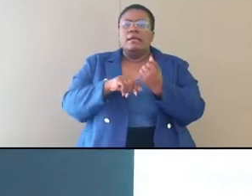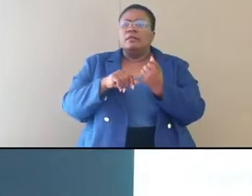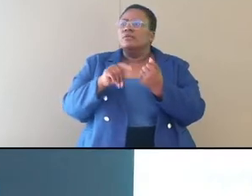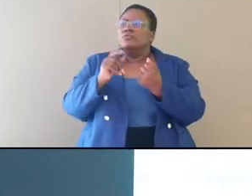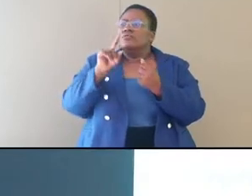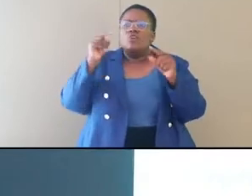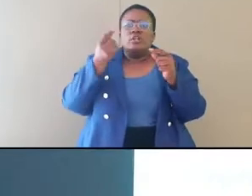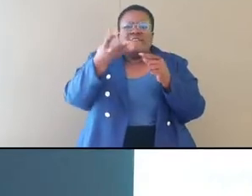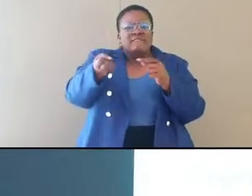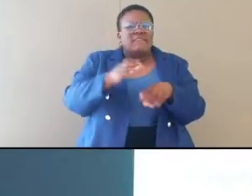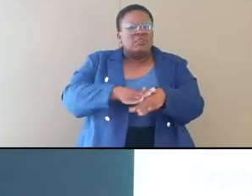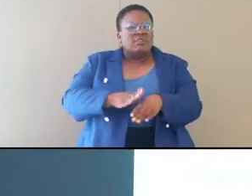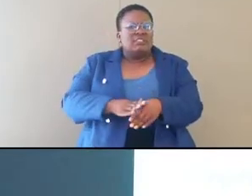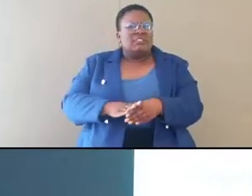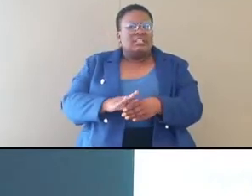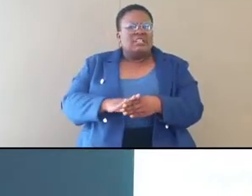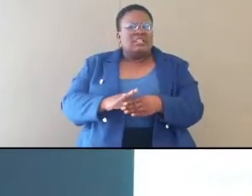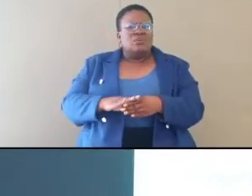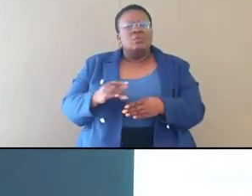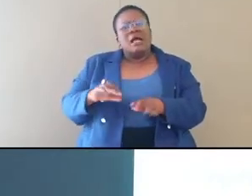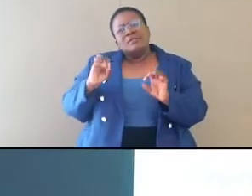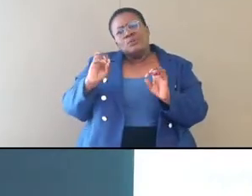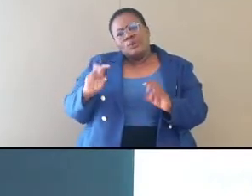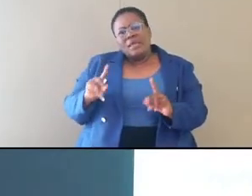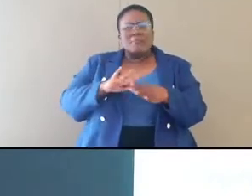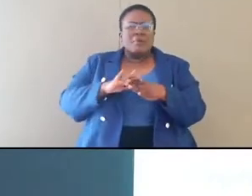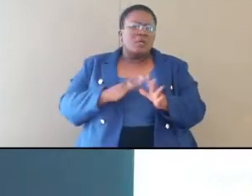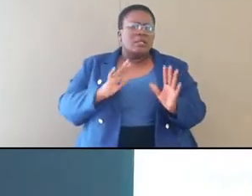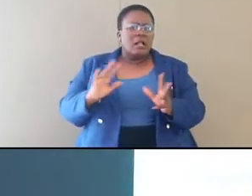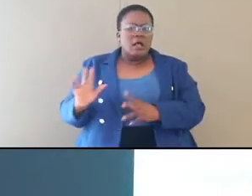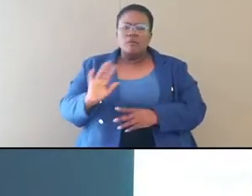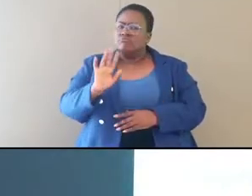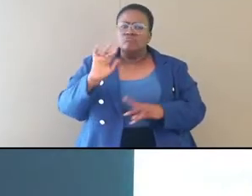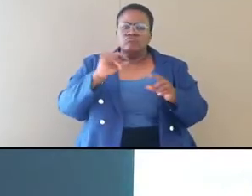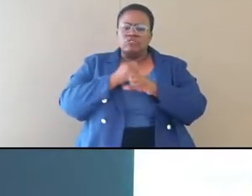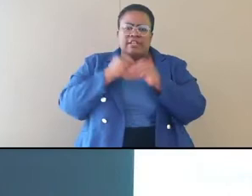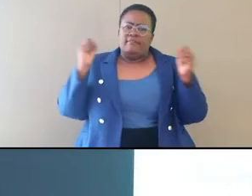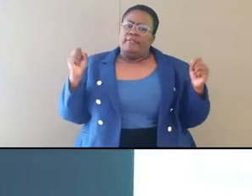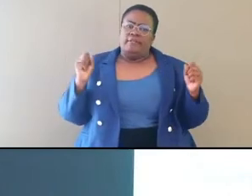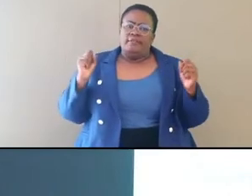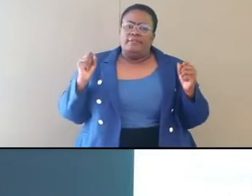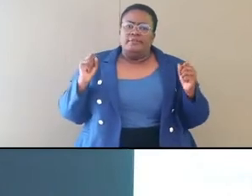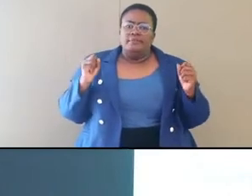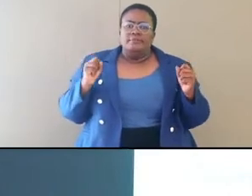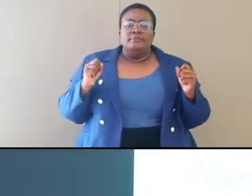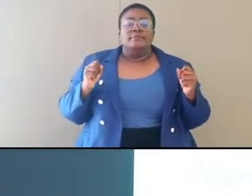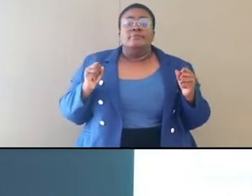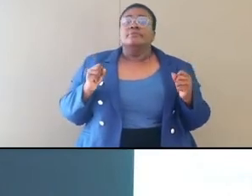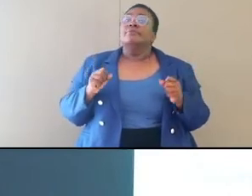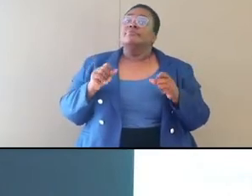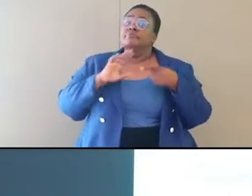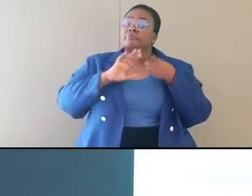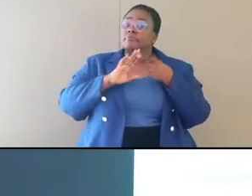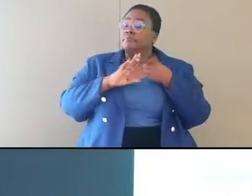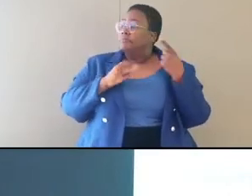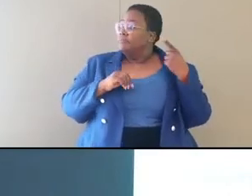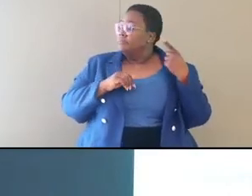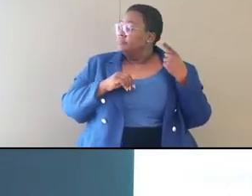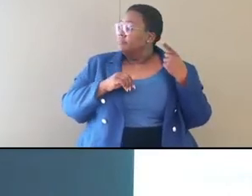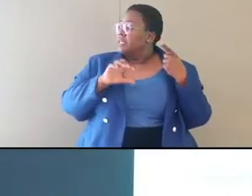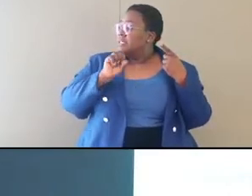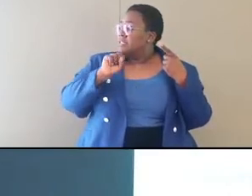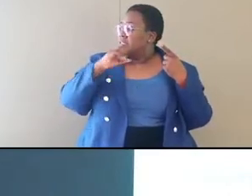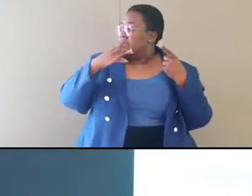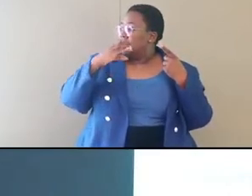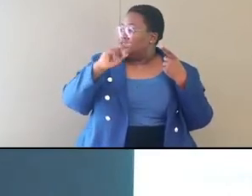international law, and here we looked at the findings of the treaty bodies. And they've said three things. They've said, number one, the CSG